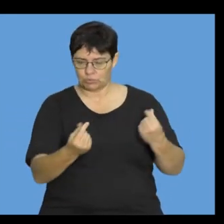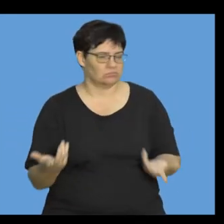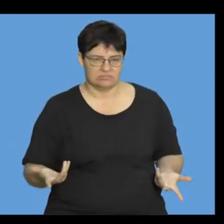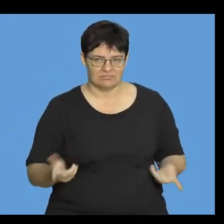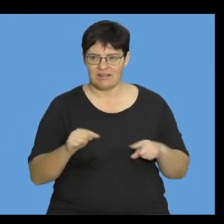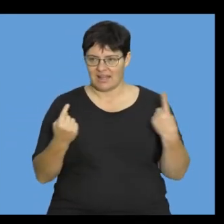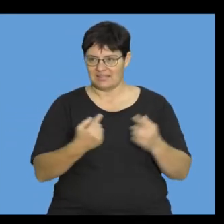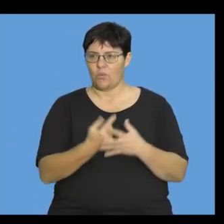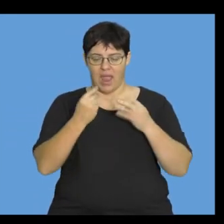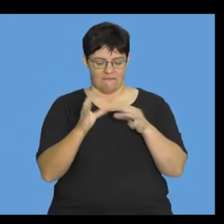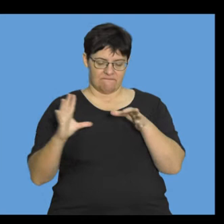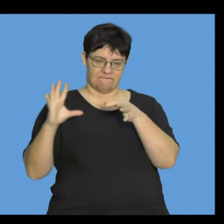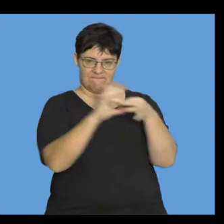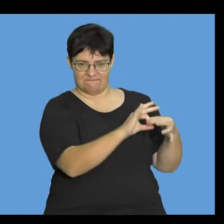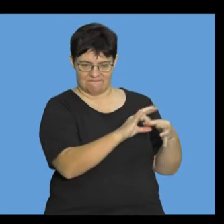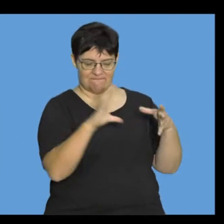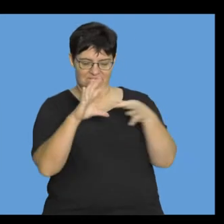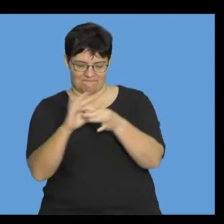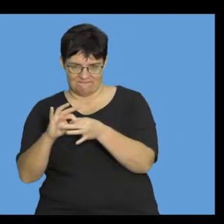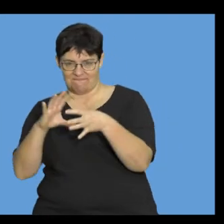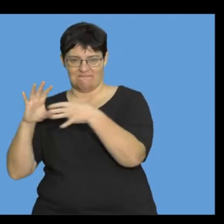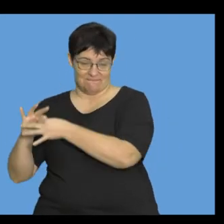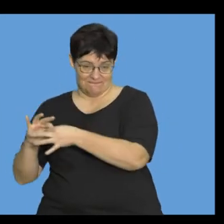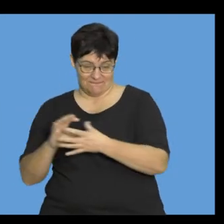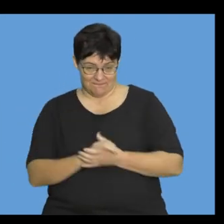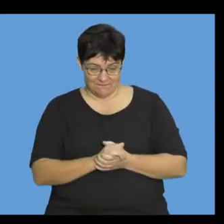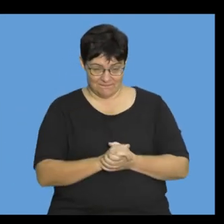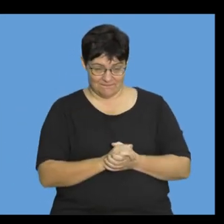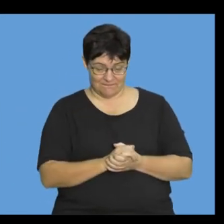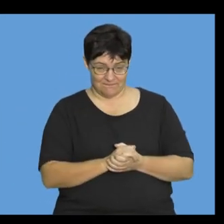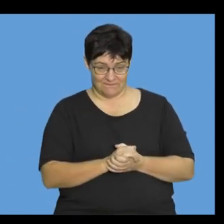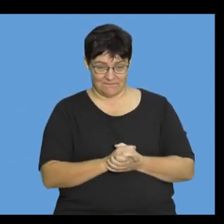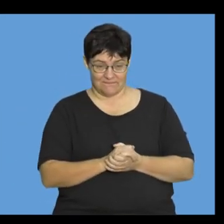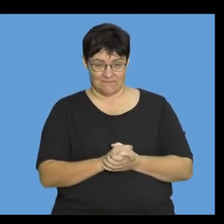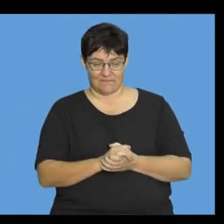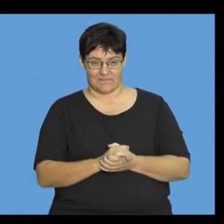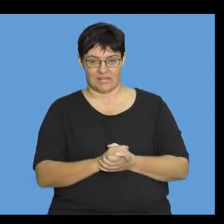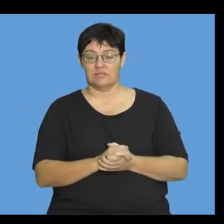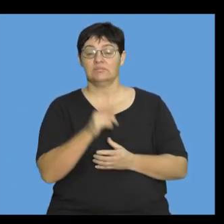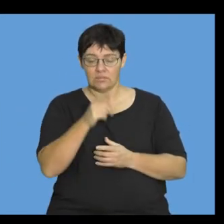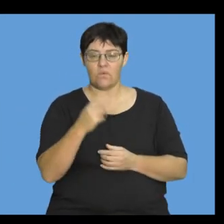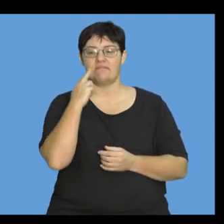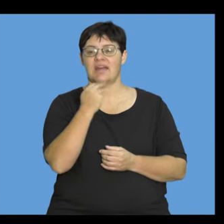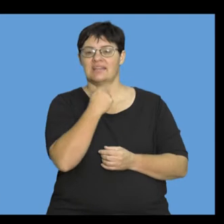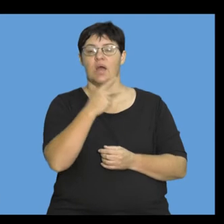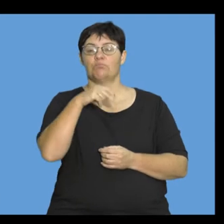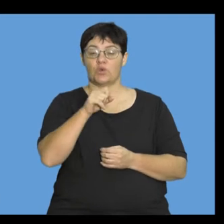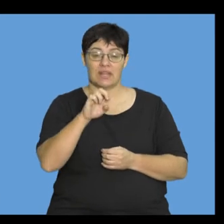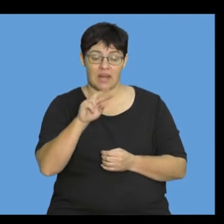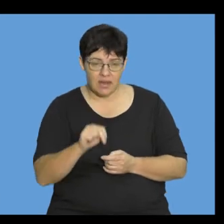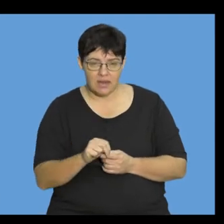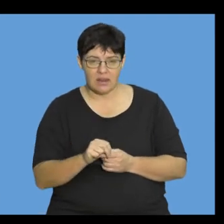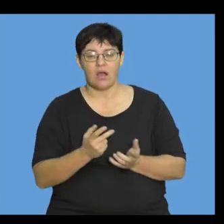thing. Do you see what we have here? What have we got? We've got a chain. We've got a chain. And it's so nice, the